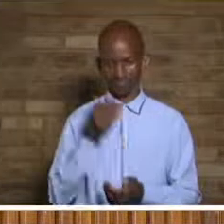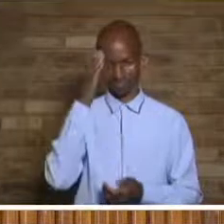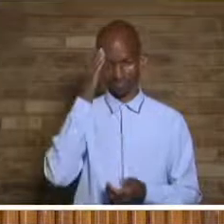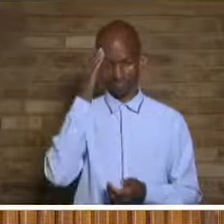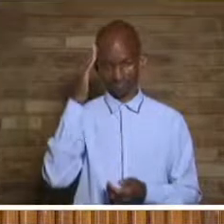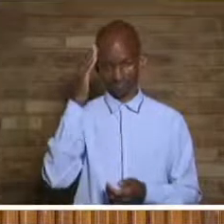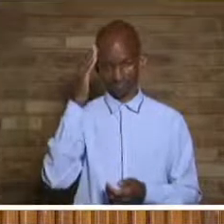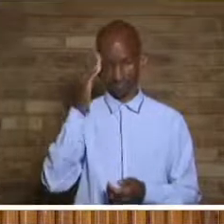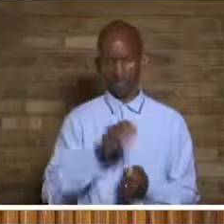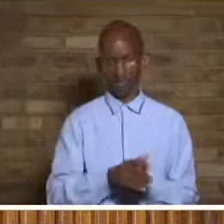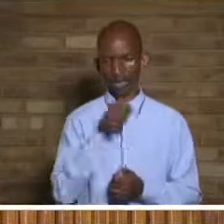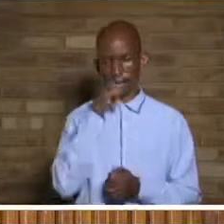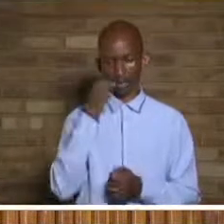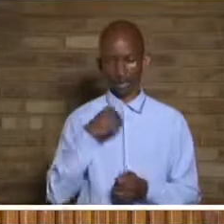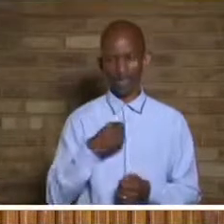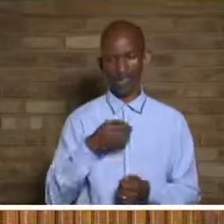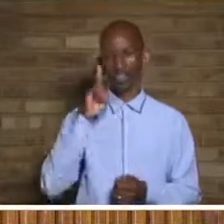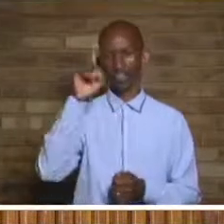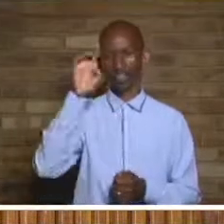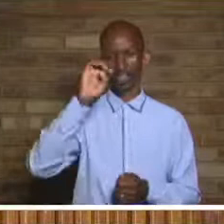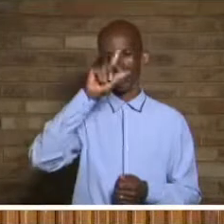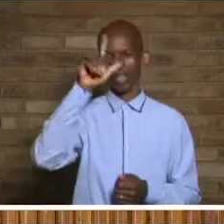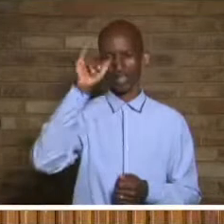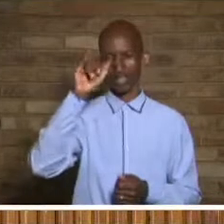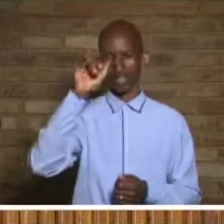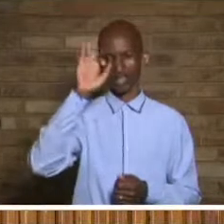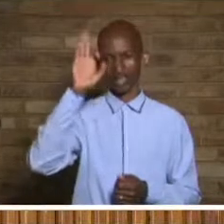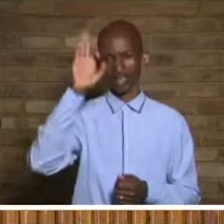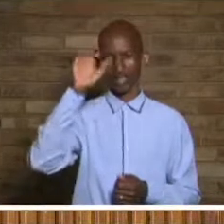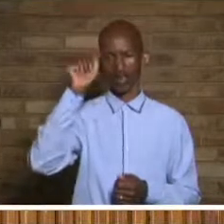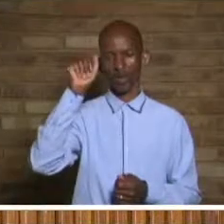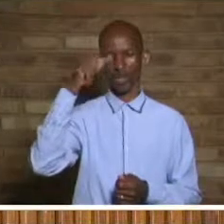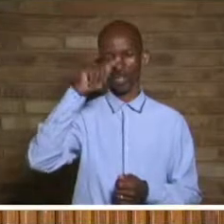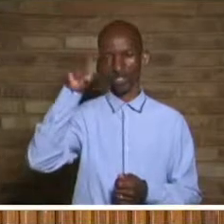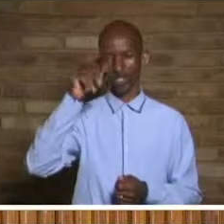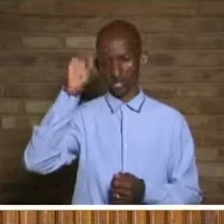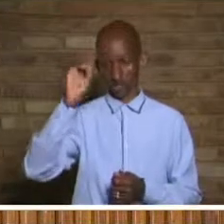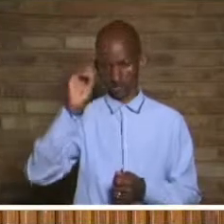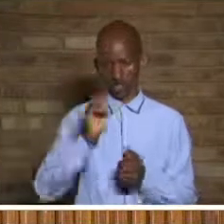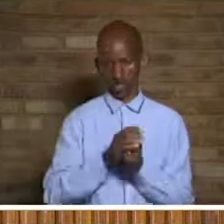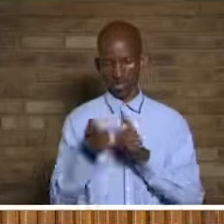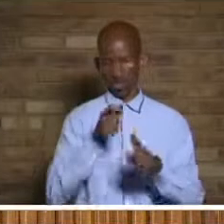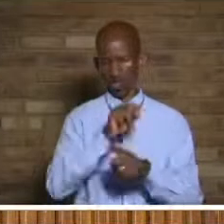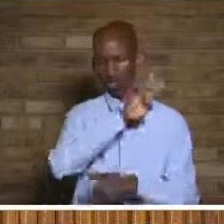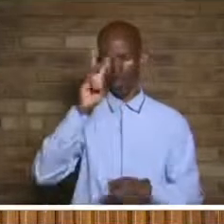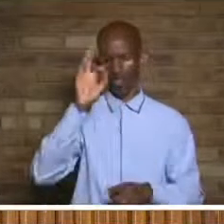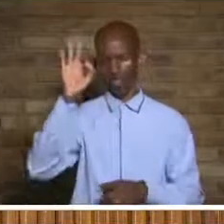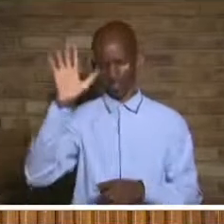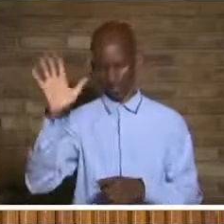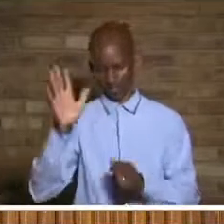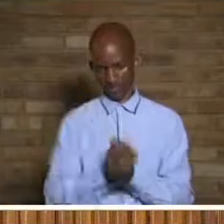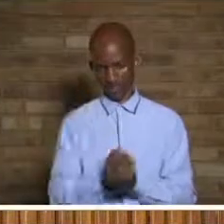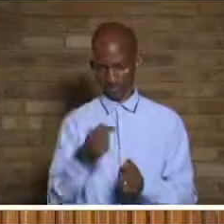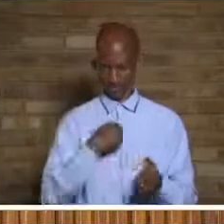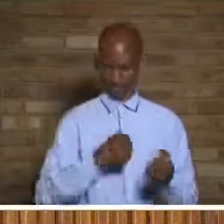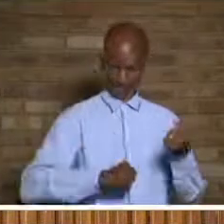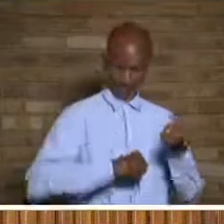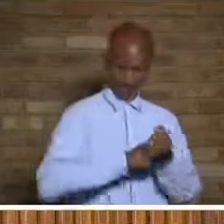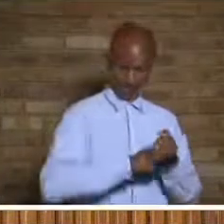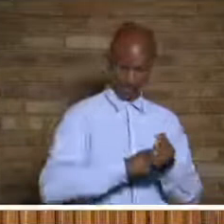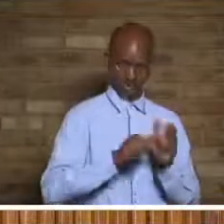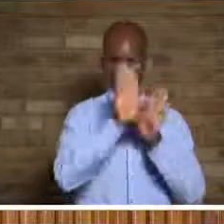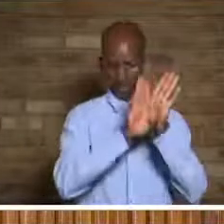Greetings. My name is Delewazi Matsunyani from Ward 35 Epegesdal. I'm in support of the bill. Thank